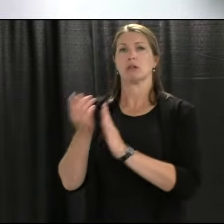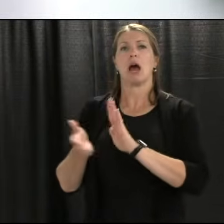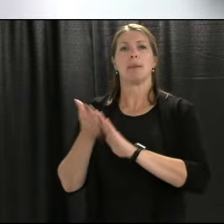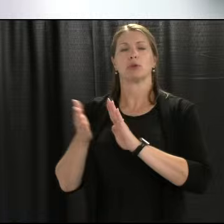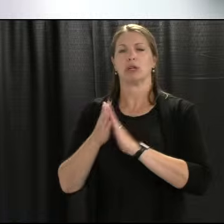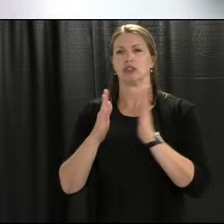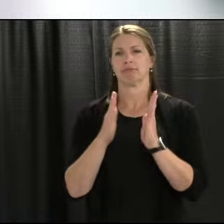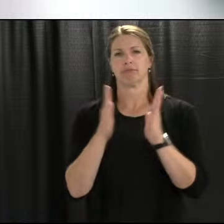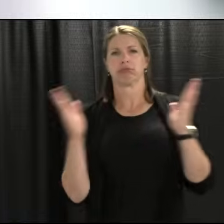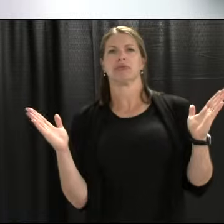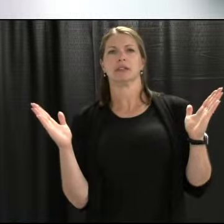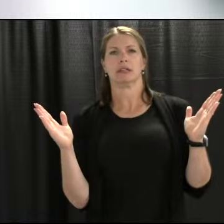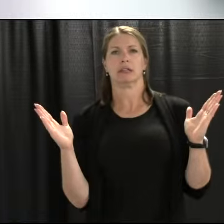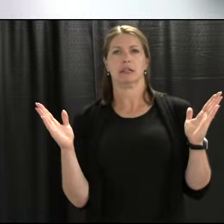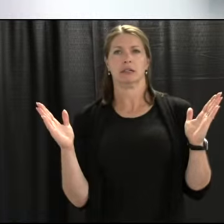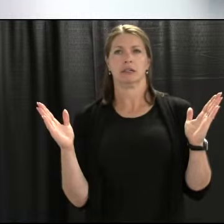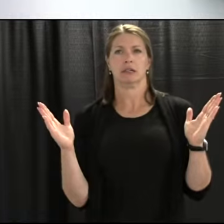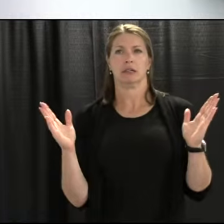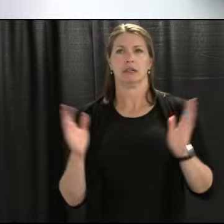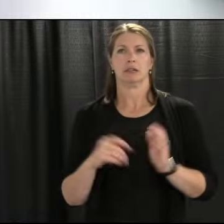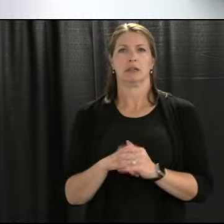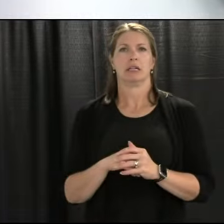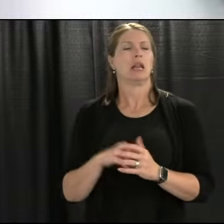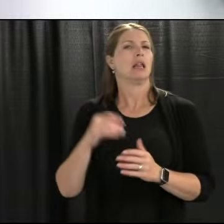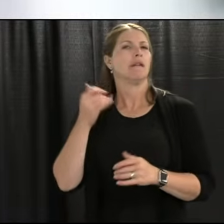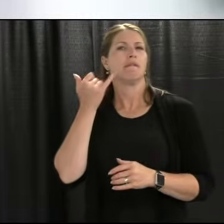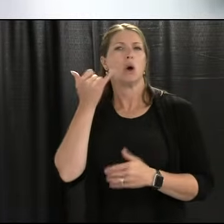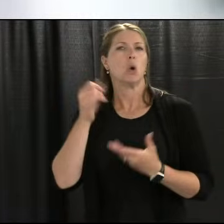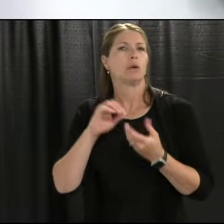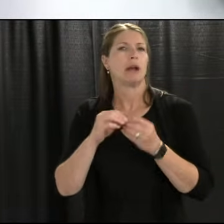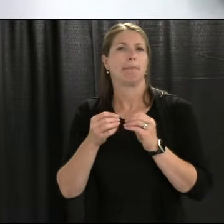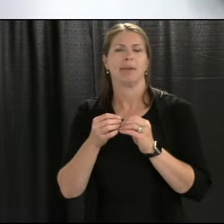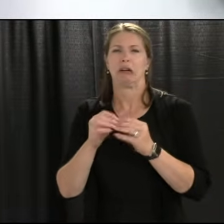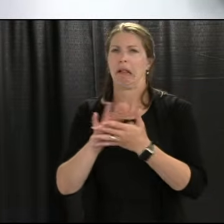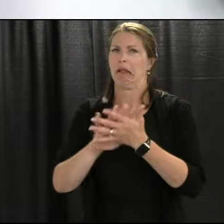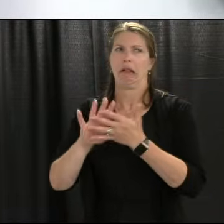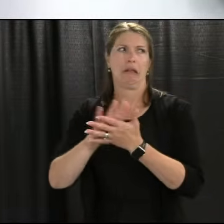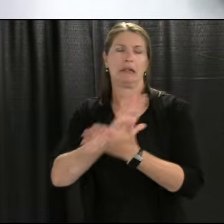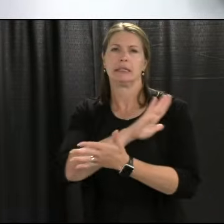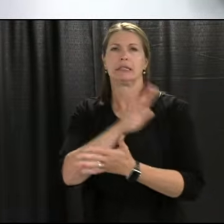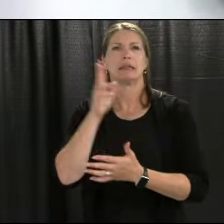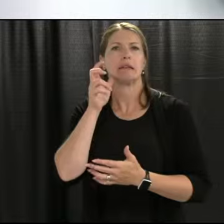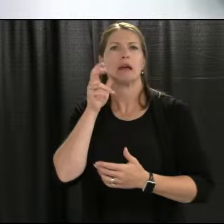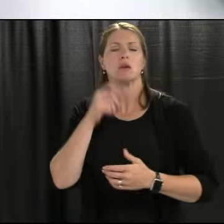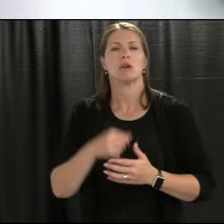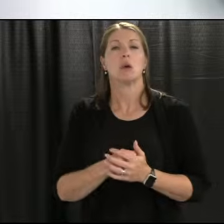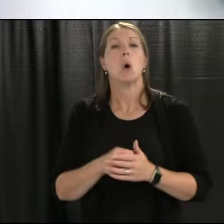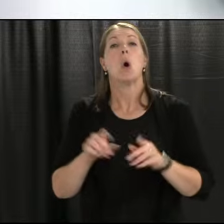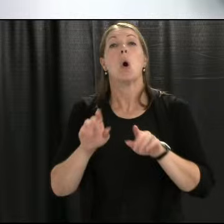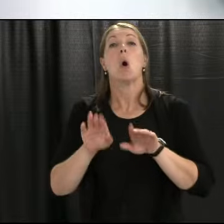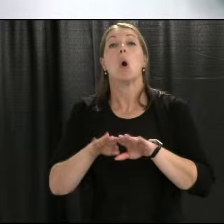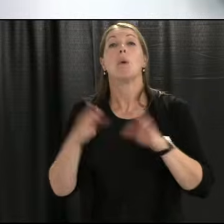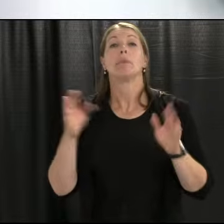1-800 863 6582, and they're running from 8 a.m. to 11.